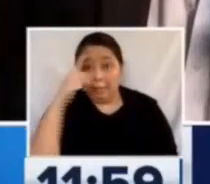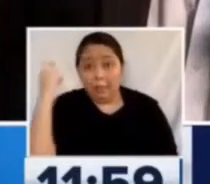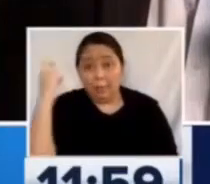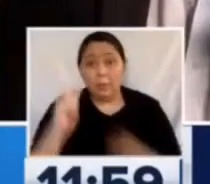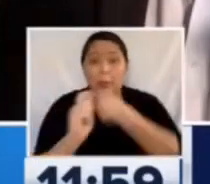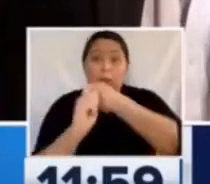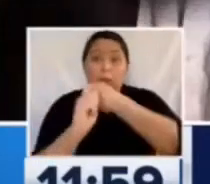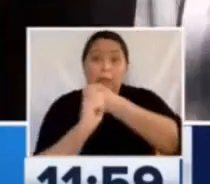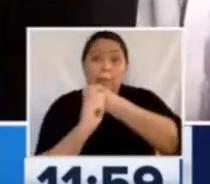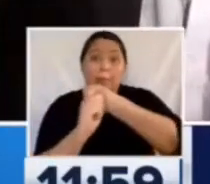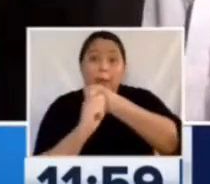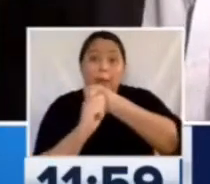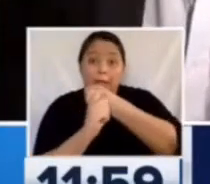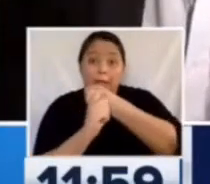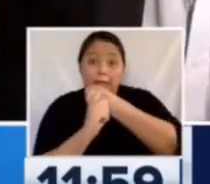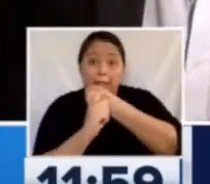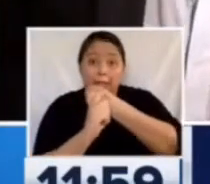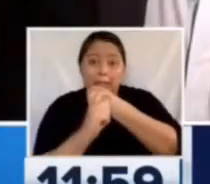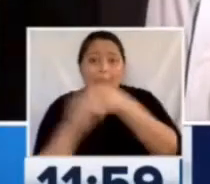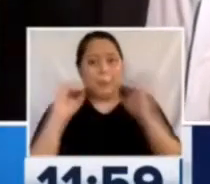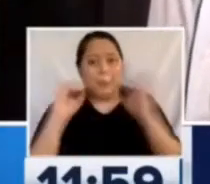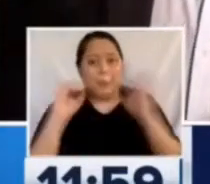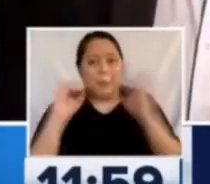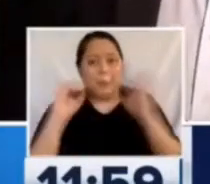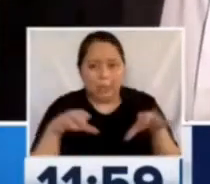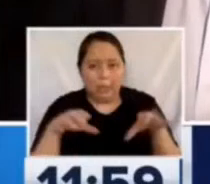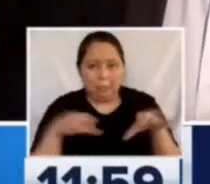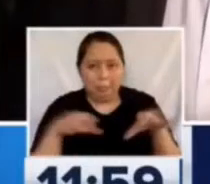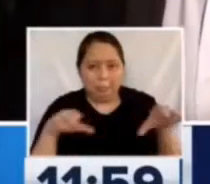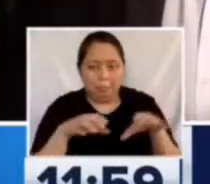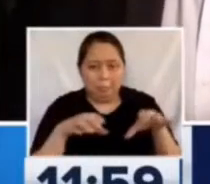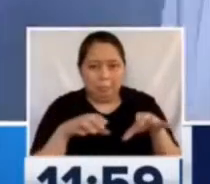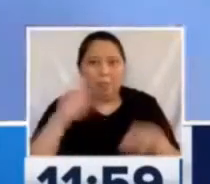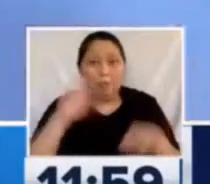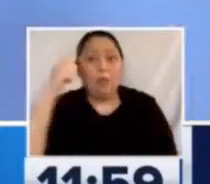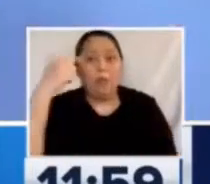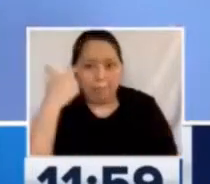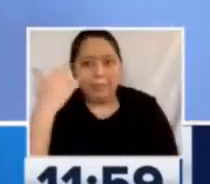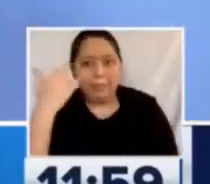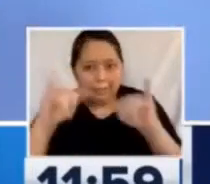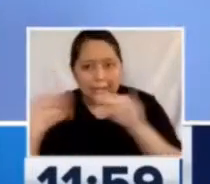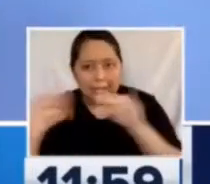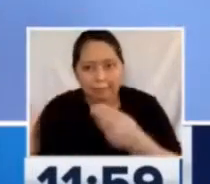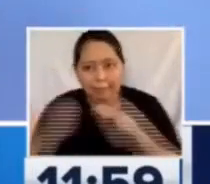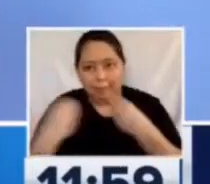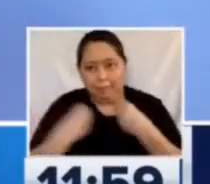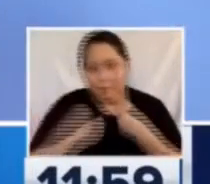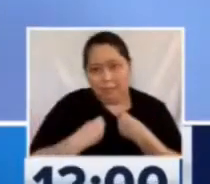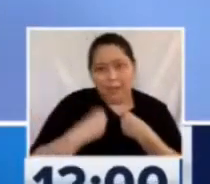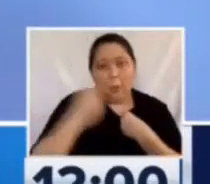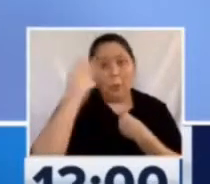Ako ay nagpapasalamat. Unang-una, Secretary Martin, I have to mention